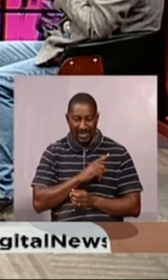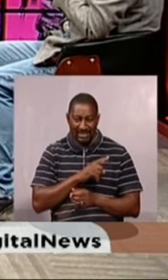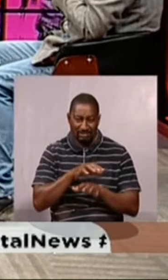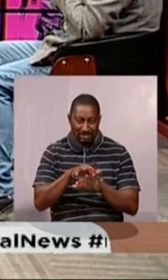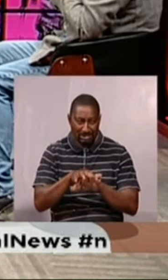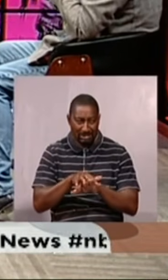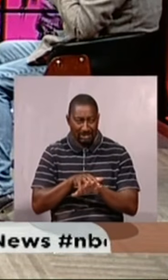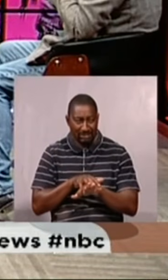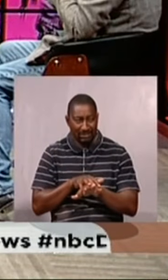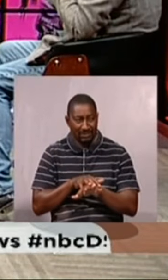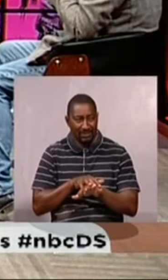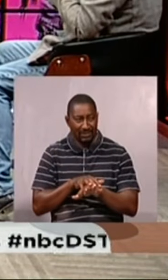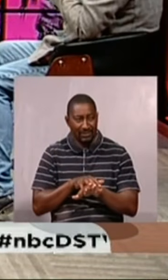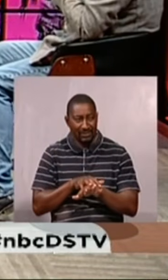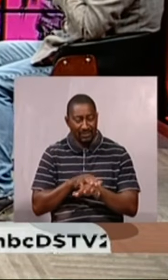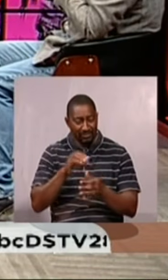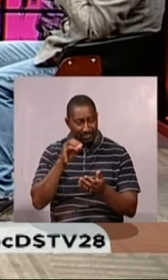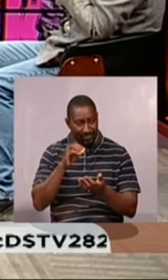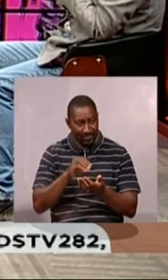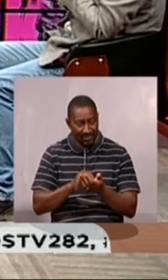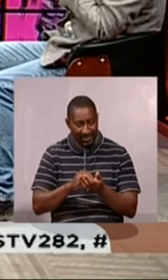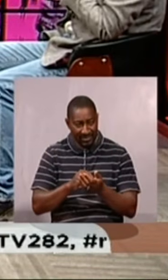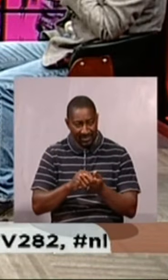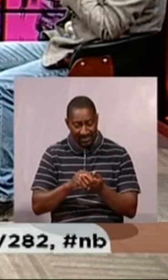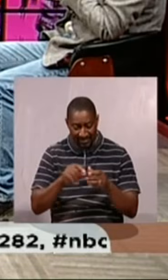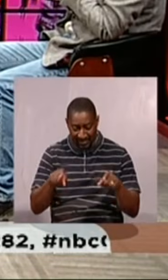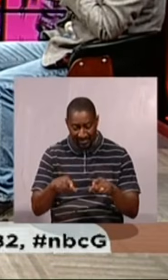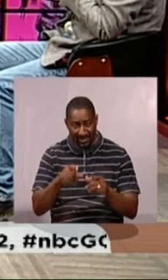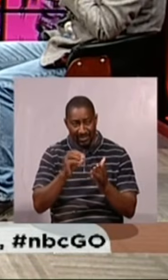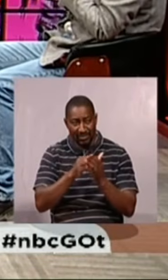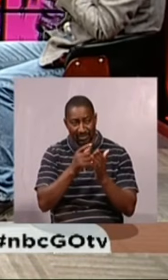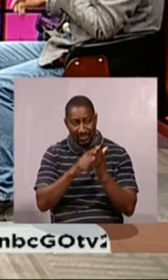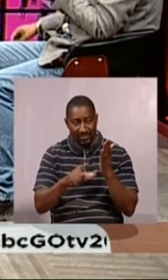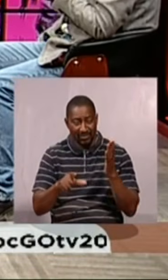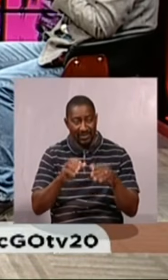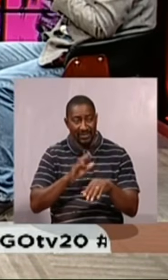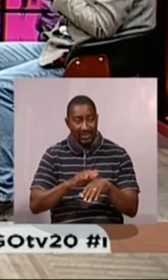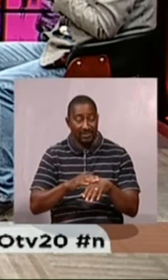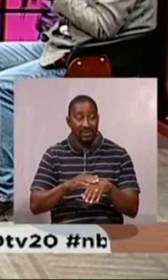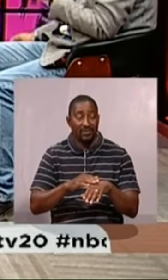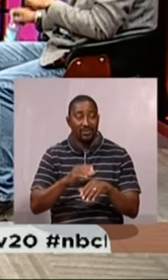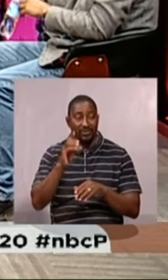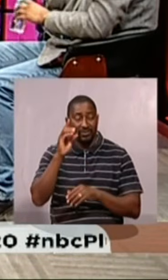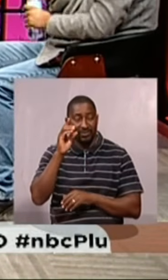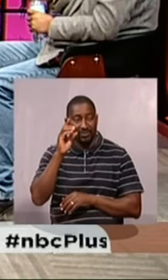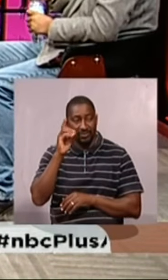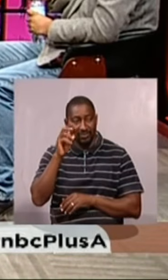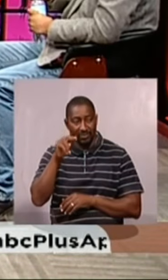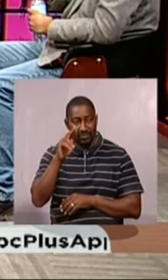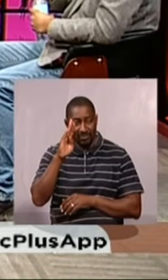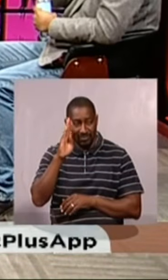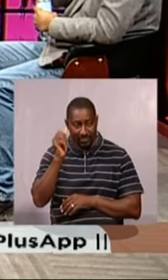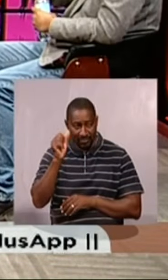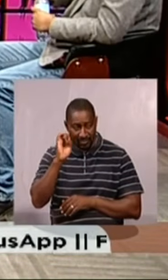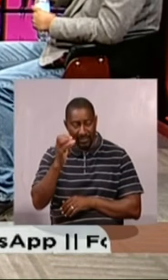of putting these things into law? I mean, if Dubai is the level of promoting or appointing a minister